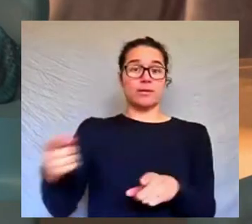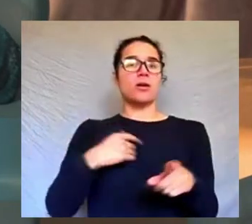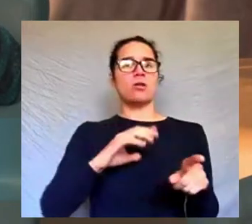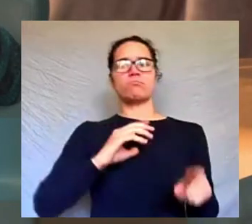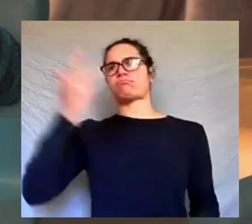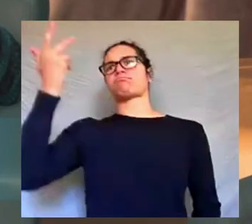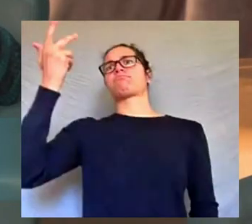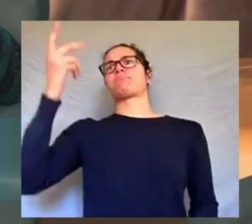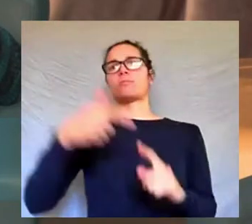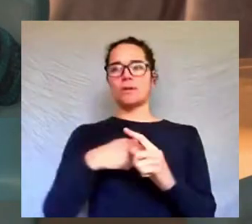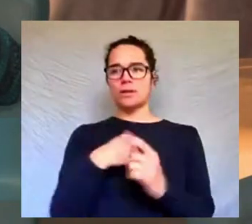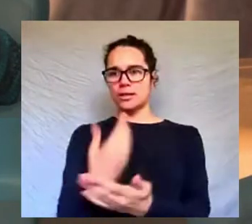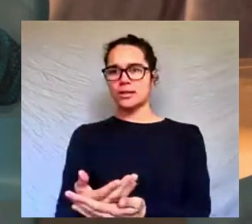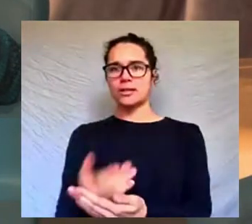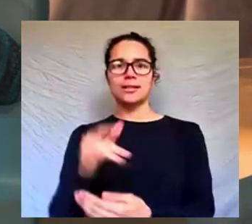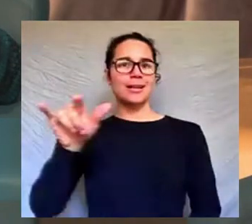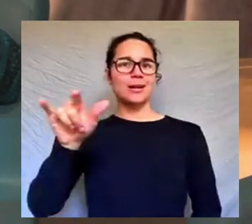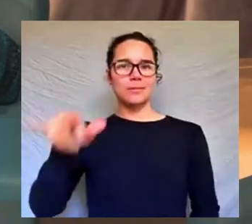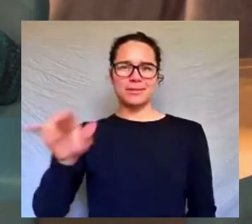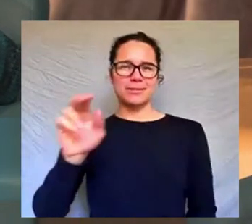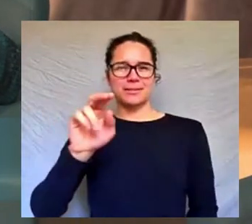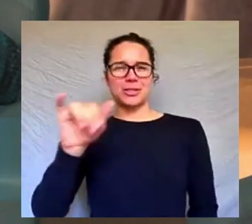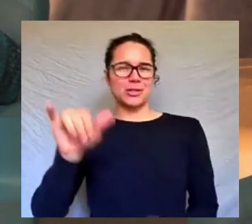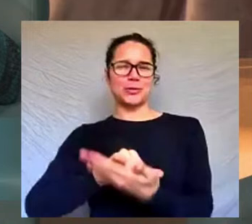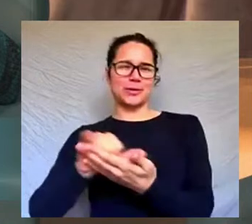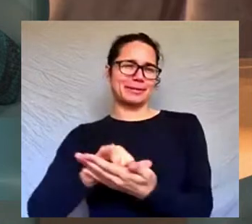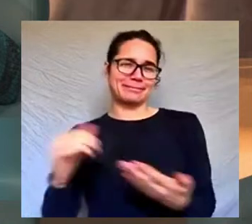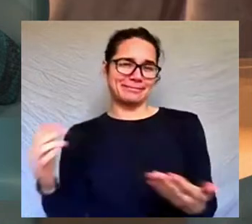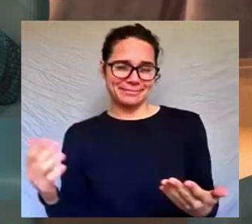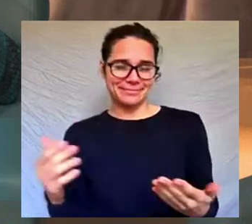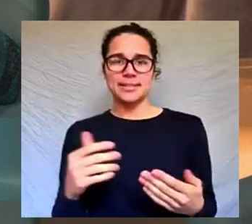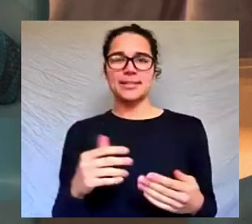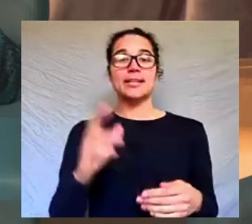The policeman who intervened